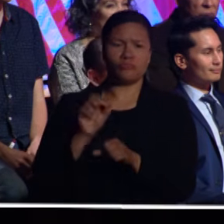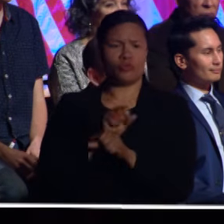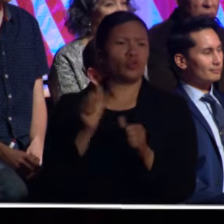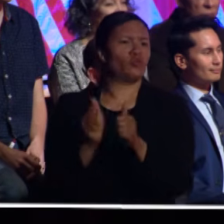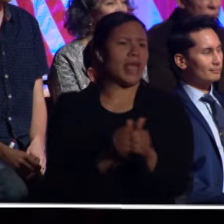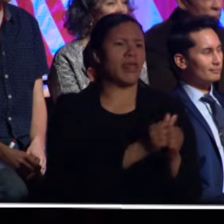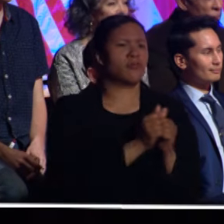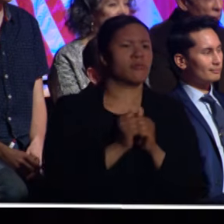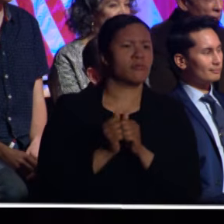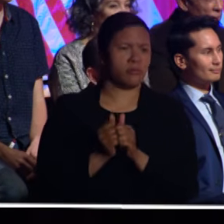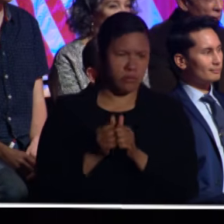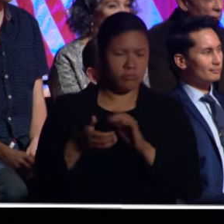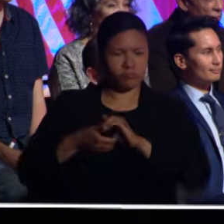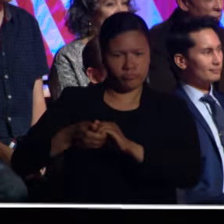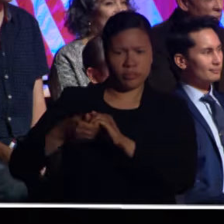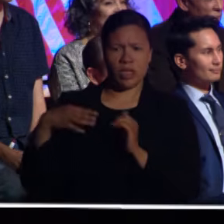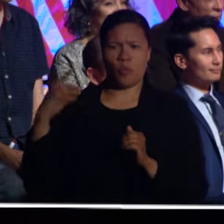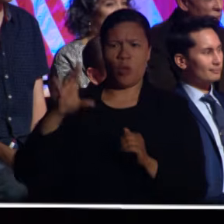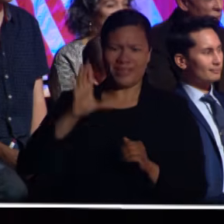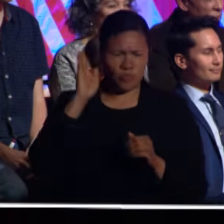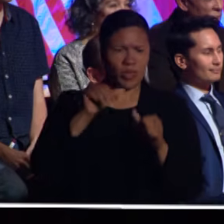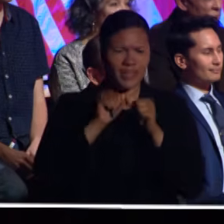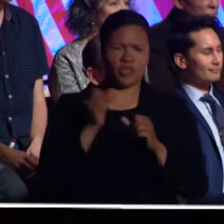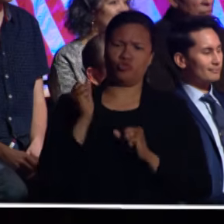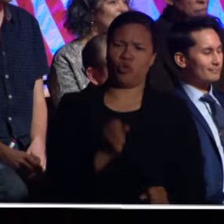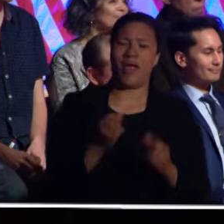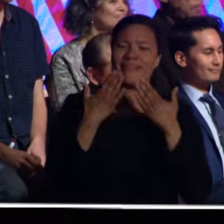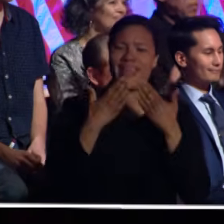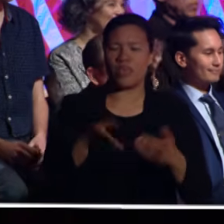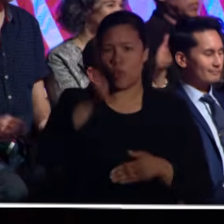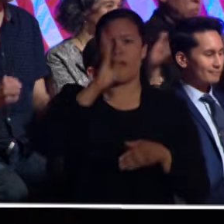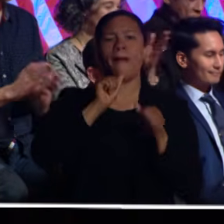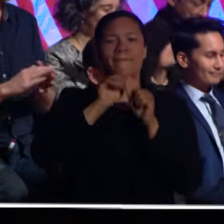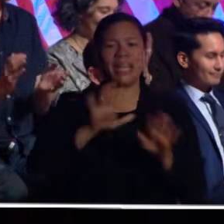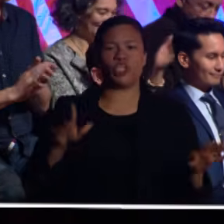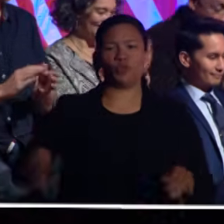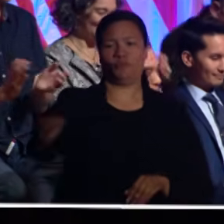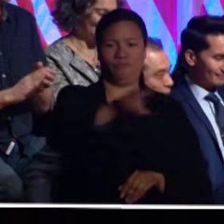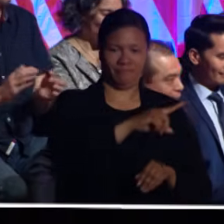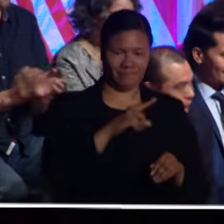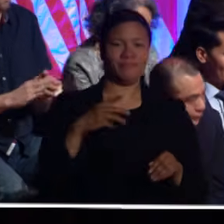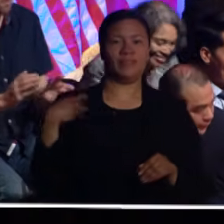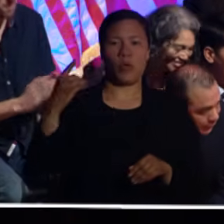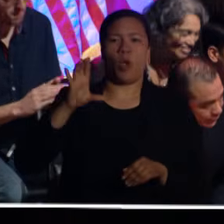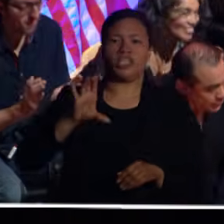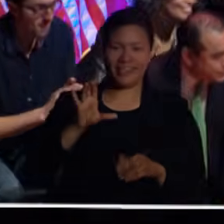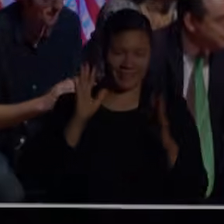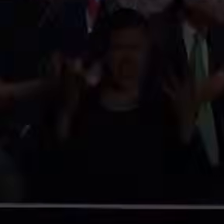the district will remain strong. Thank you, and God bless the District of Columbia.